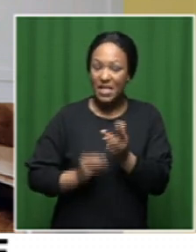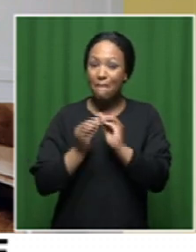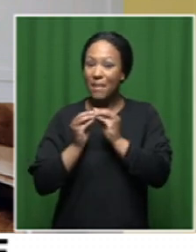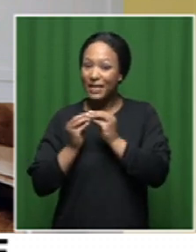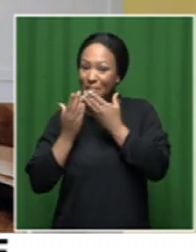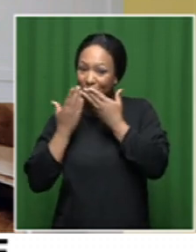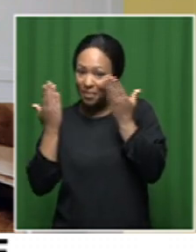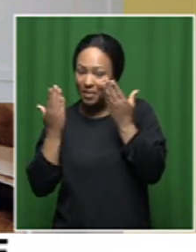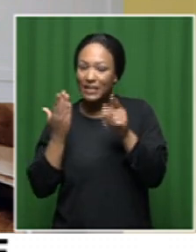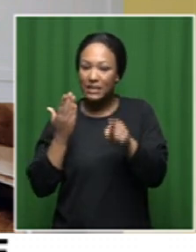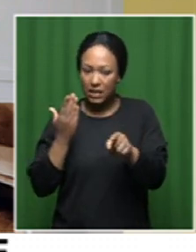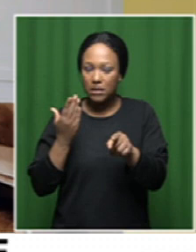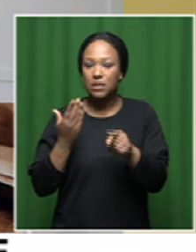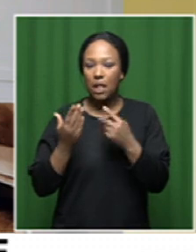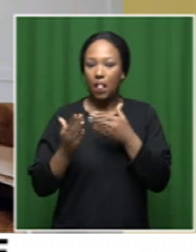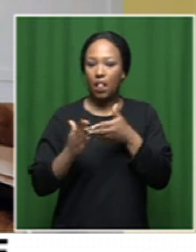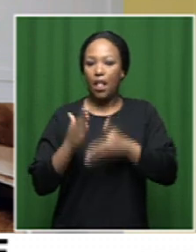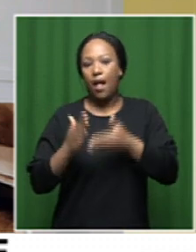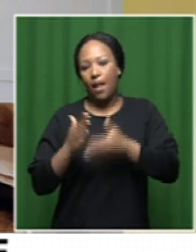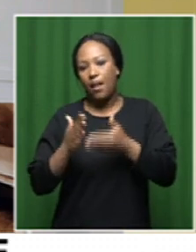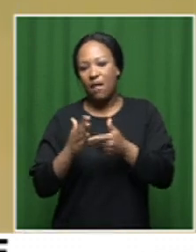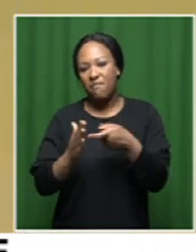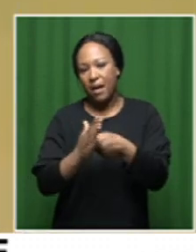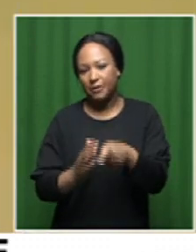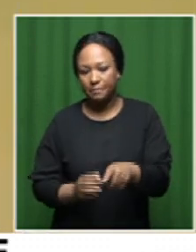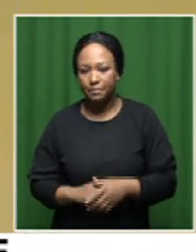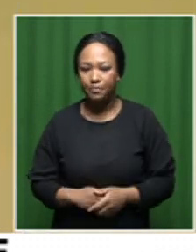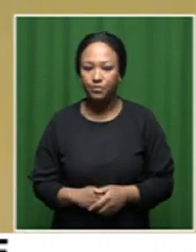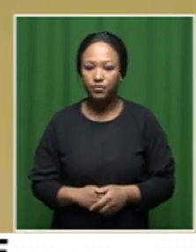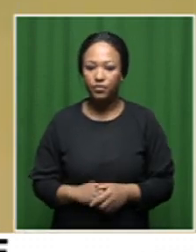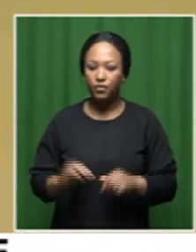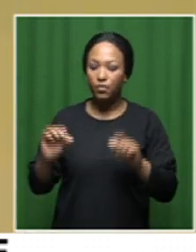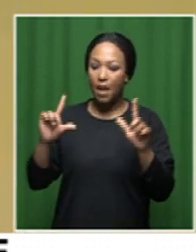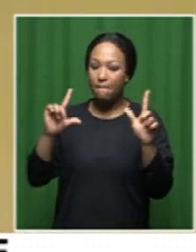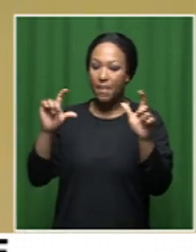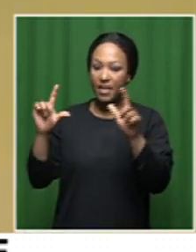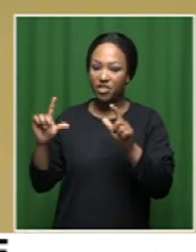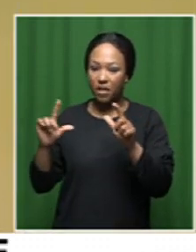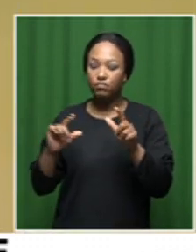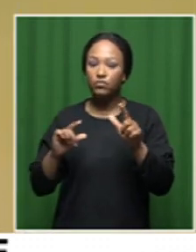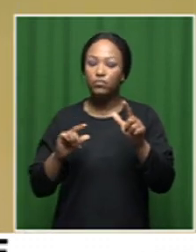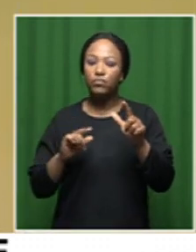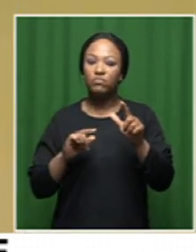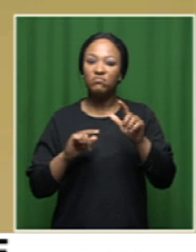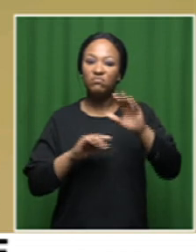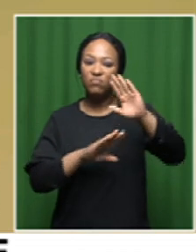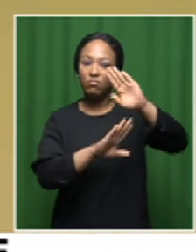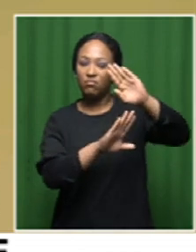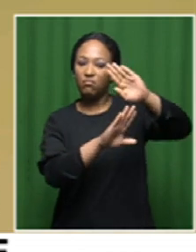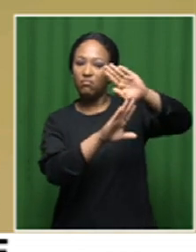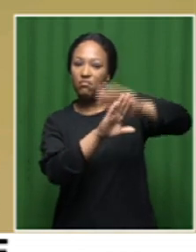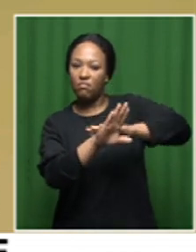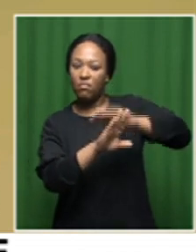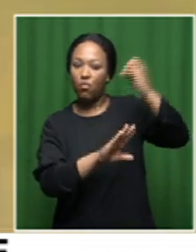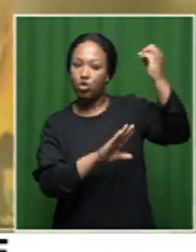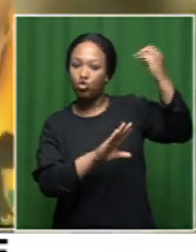issues we're seeing in the market at the moment. I'm looking at a picture that we've just shown of solar, and how much will that contribute